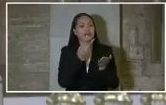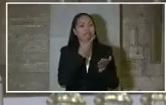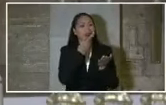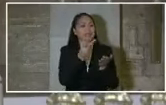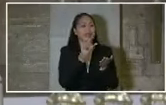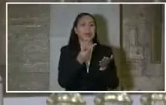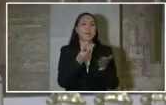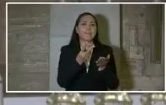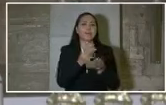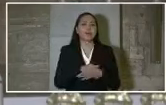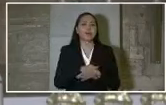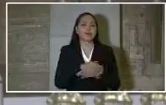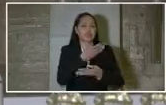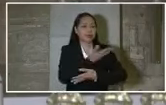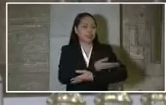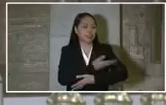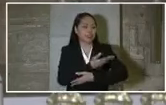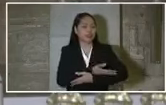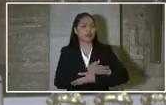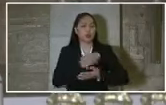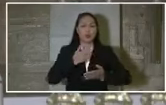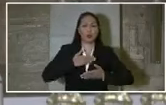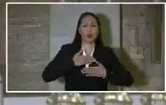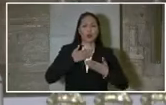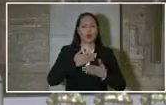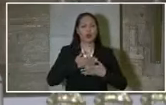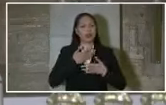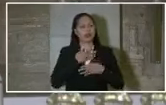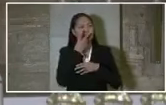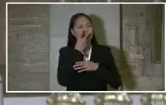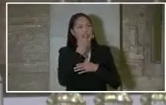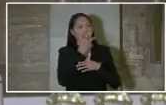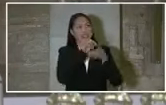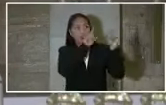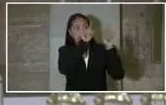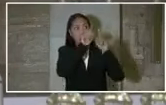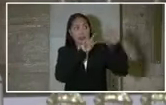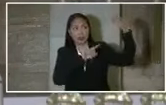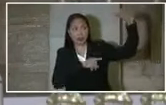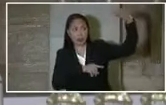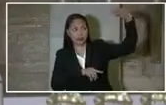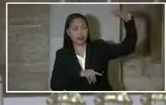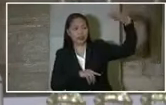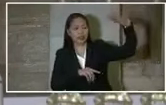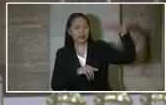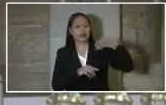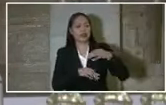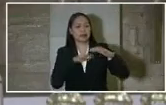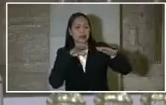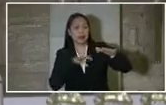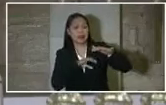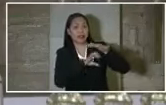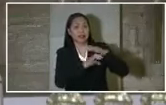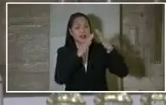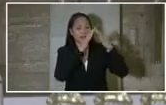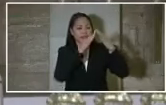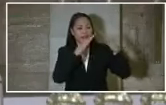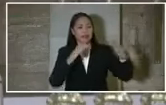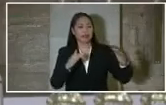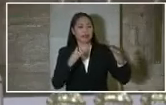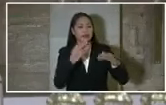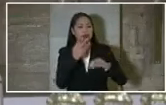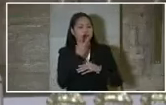were overjoyed at seeing the star. And on entering the house, they saw